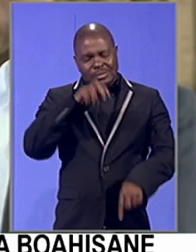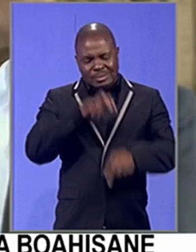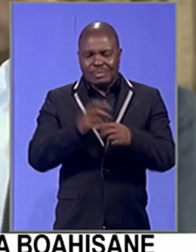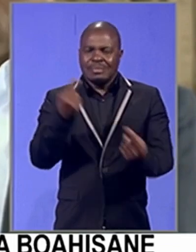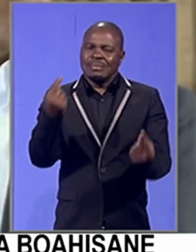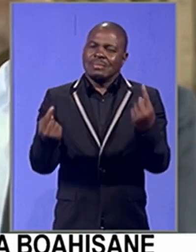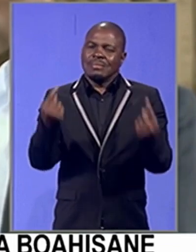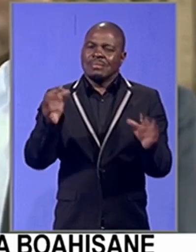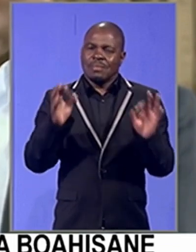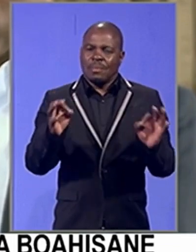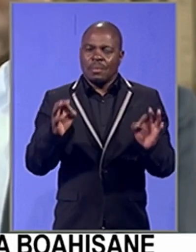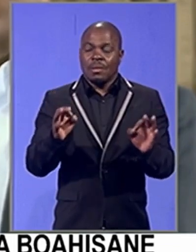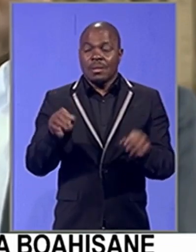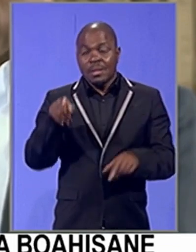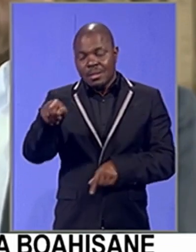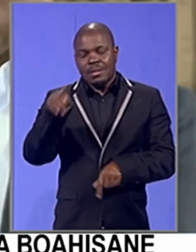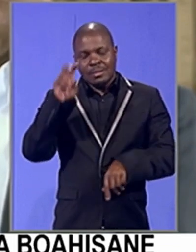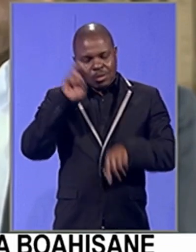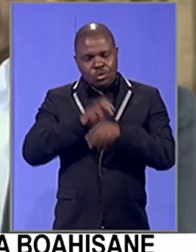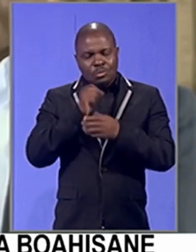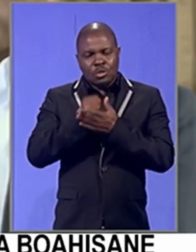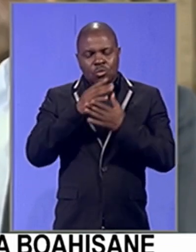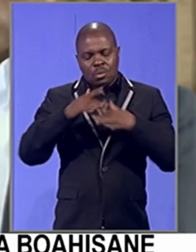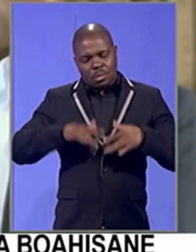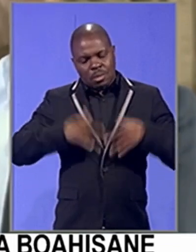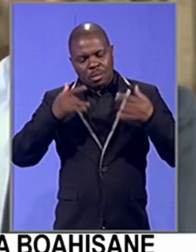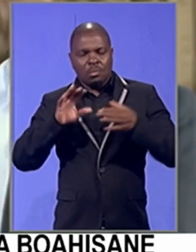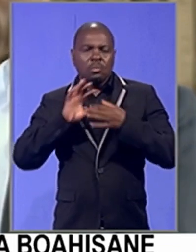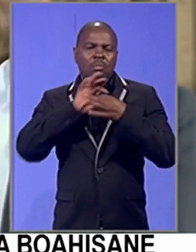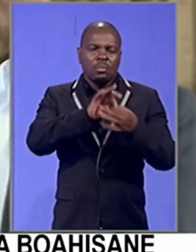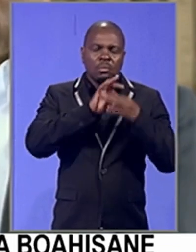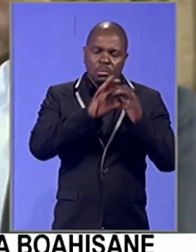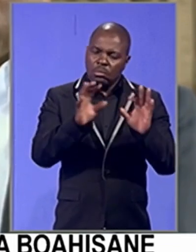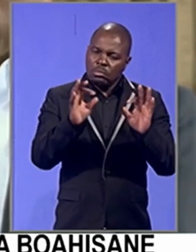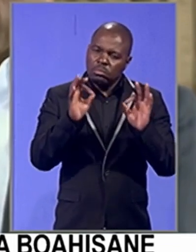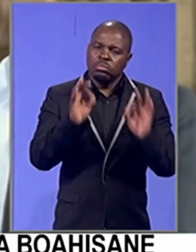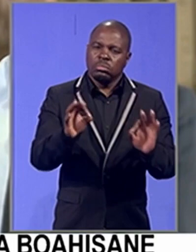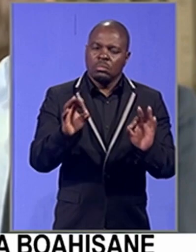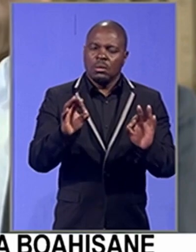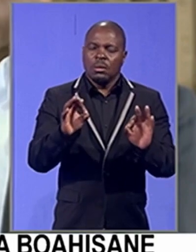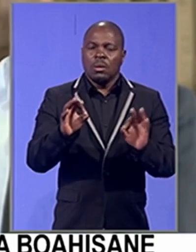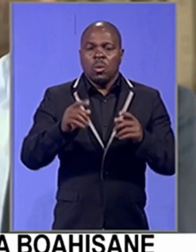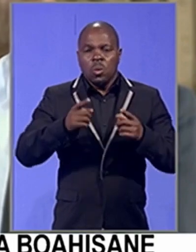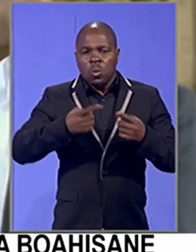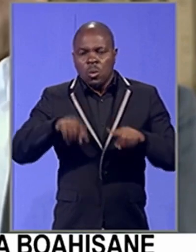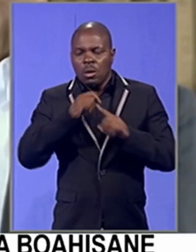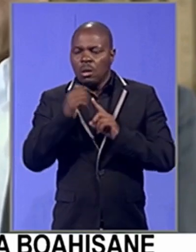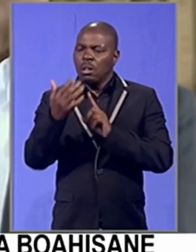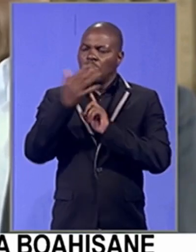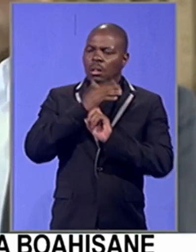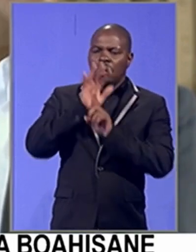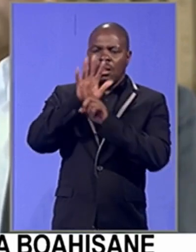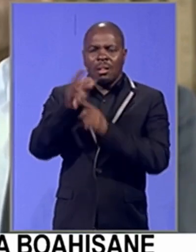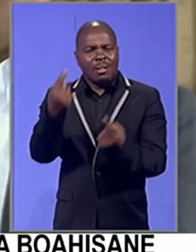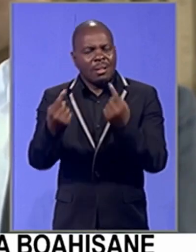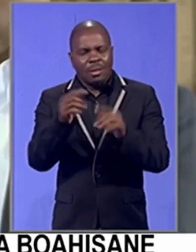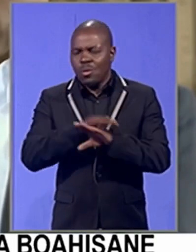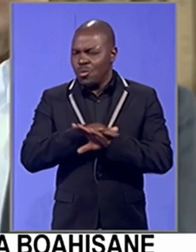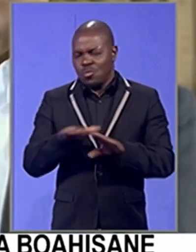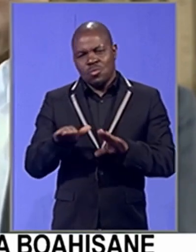hlokana jwalo ke hore ba bone hore re phedisaneng ka mokgwa o nepahetseng re se ke ra sitelanang ha